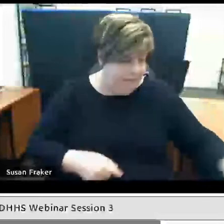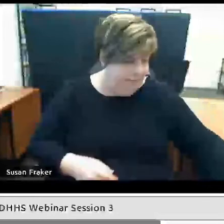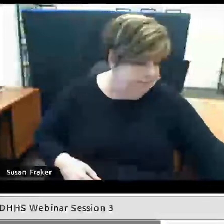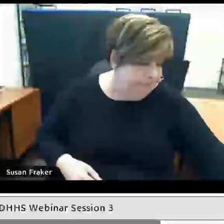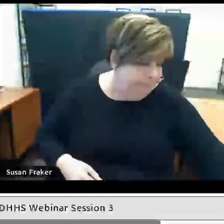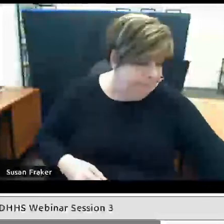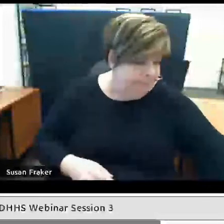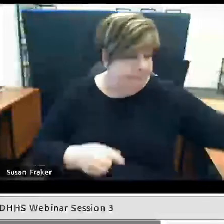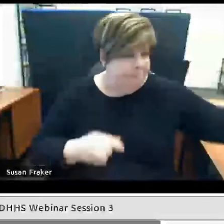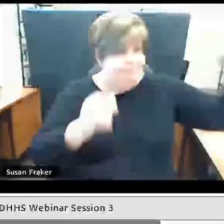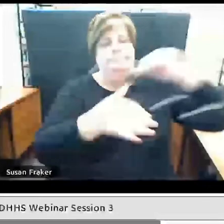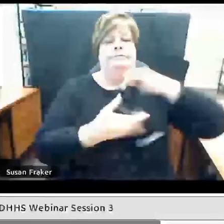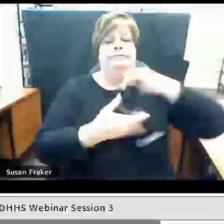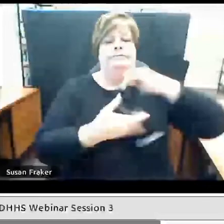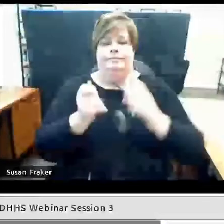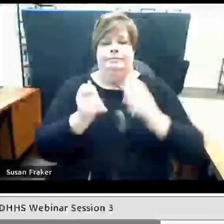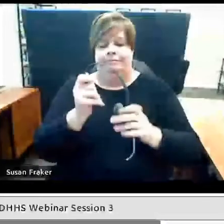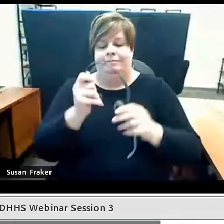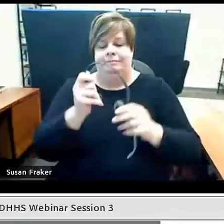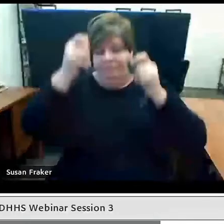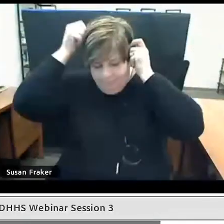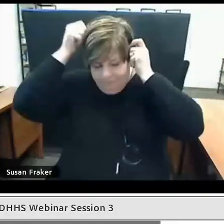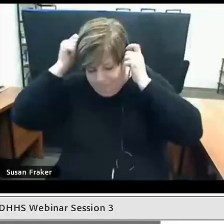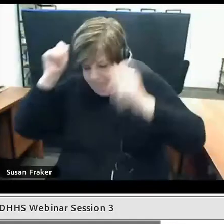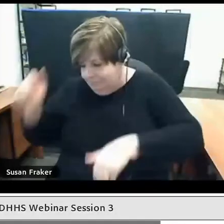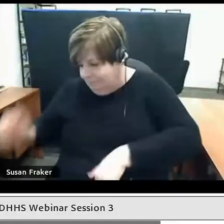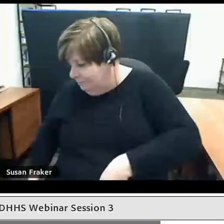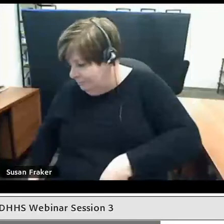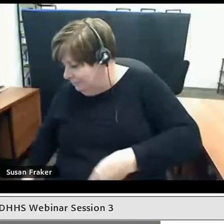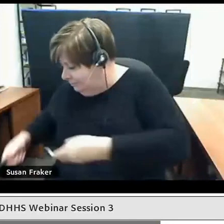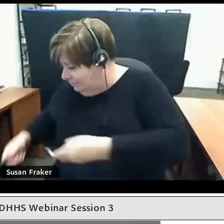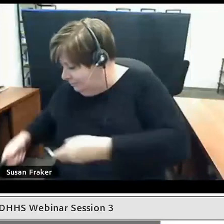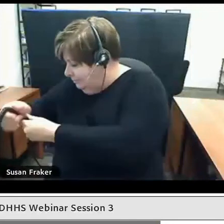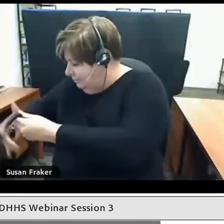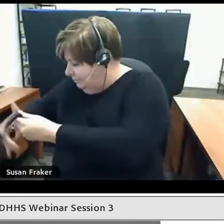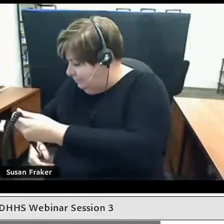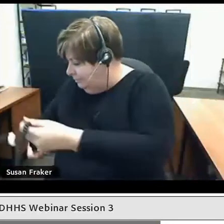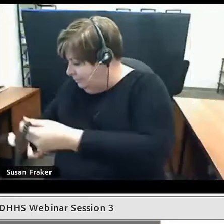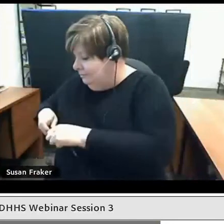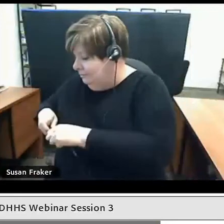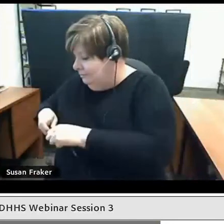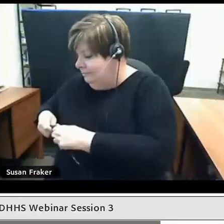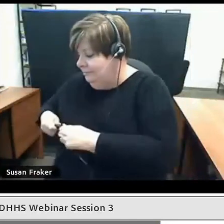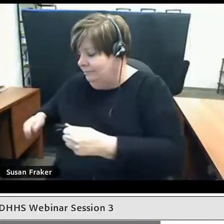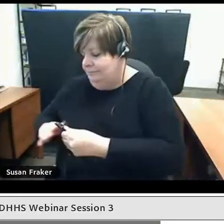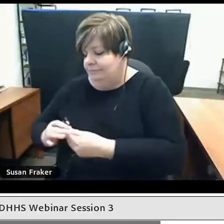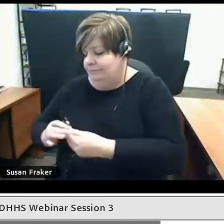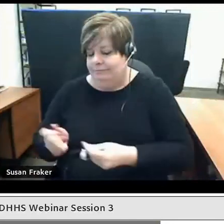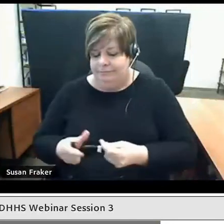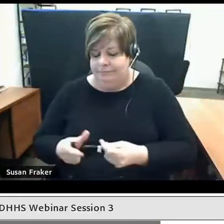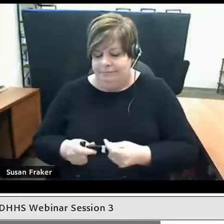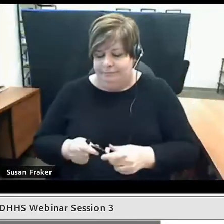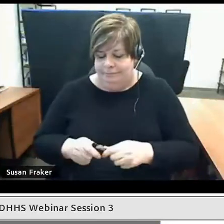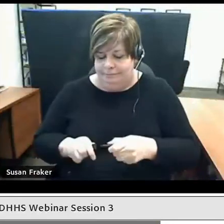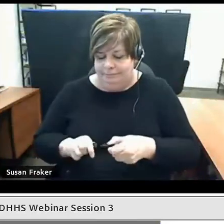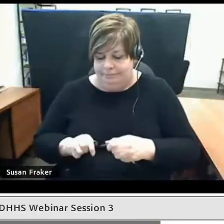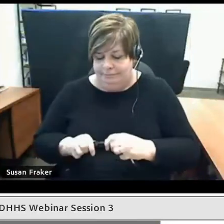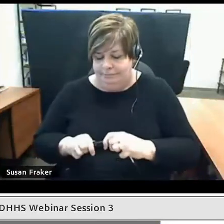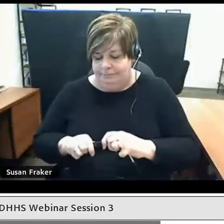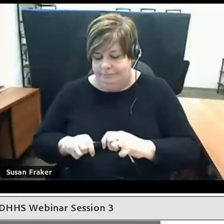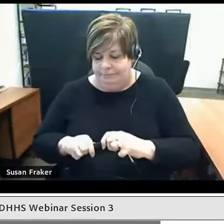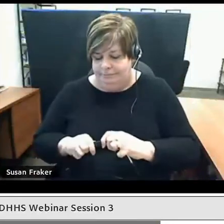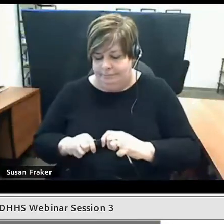So now the more interesting stuff, on to Deb. I was actually going to say that great